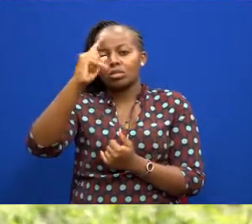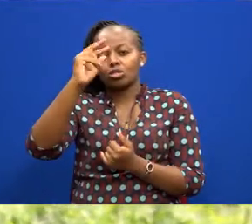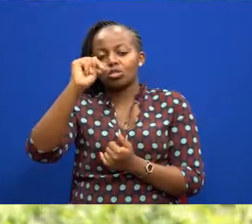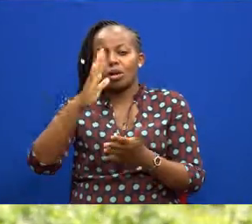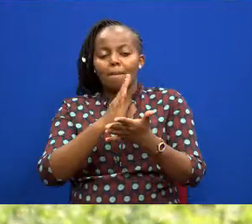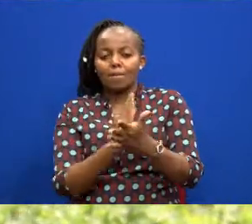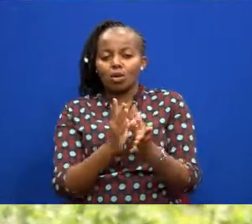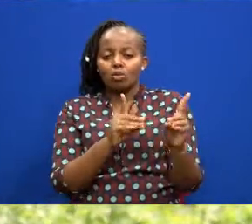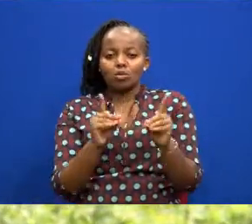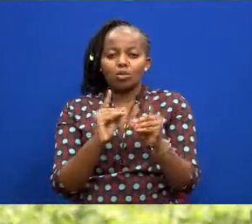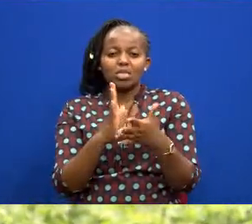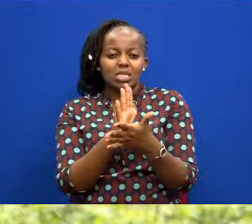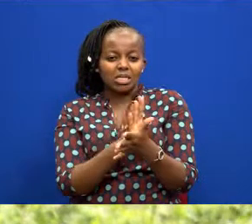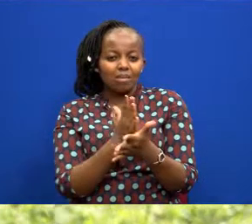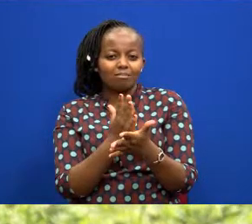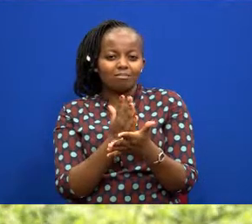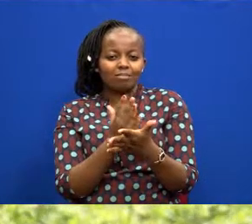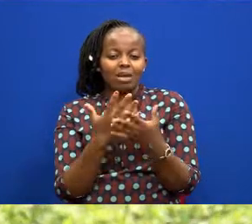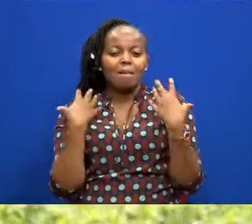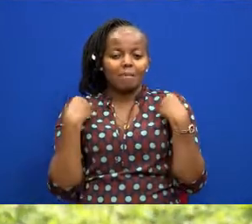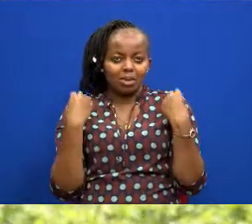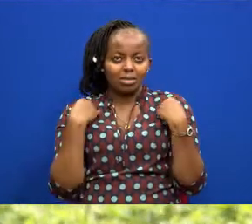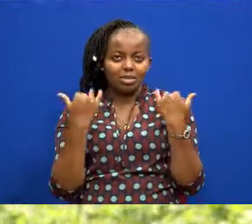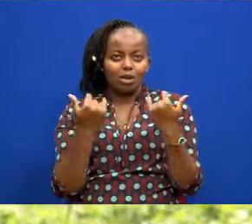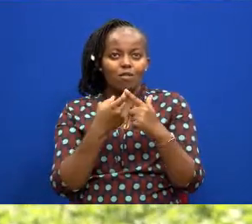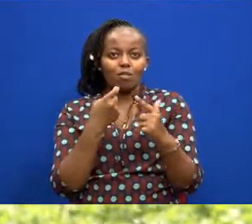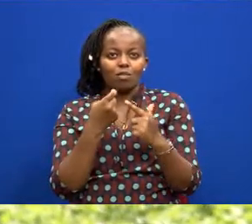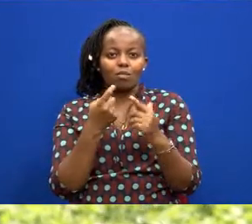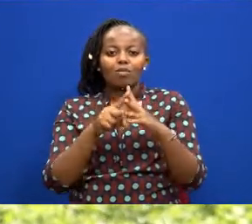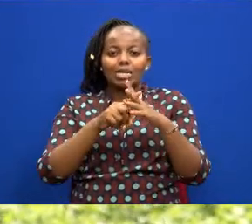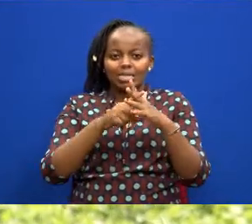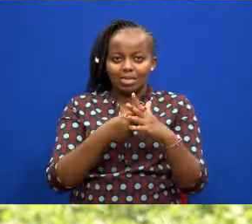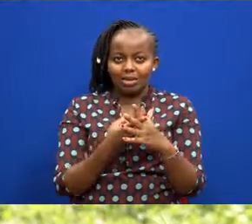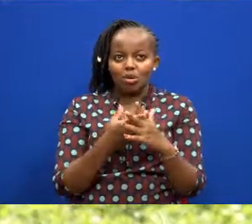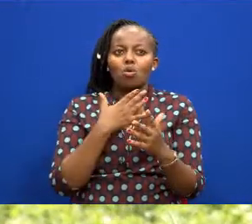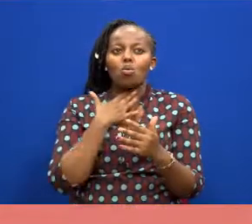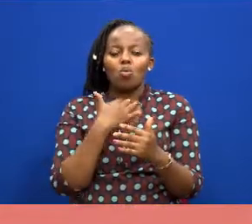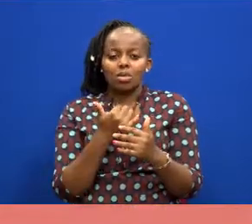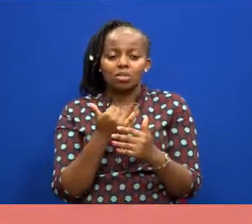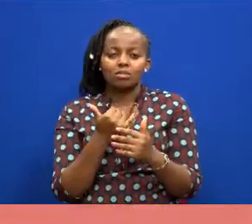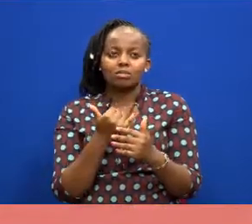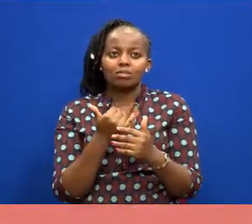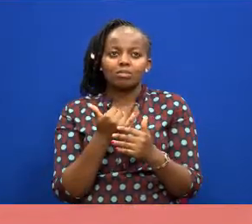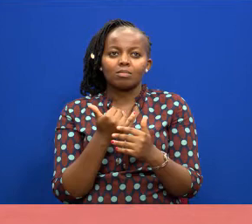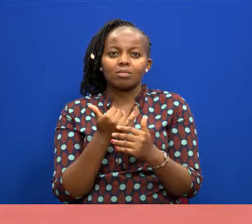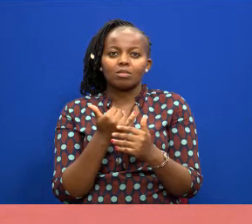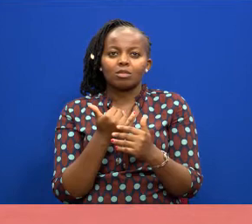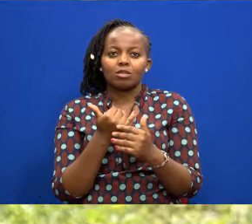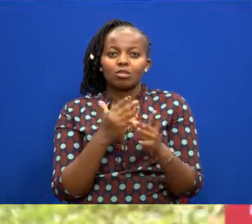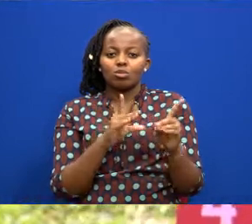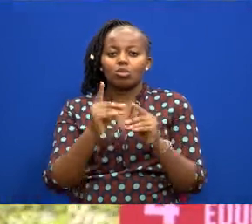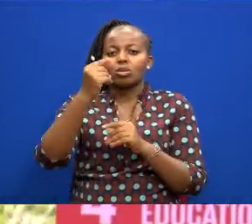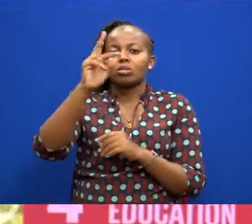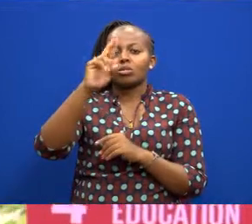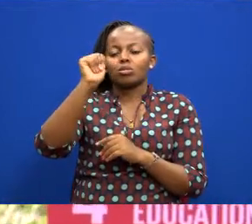going to do a bit of a practice run for it. Now from this start line, we are going to be in the